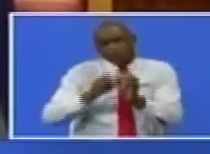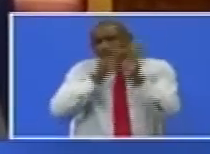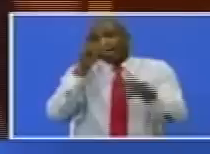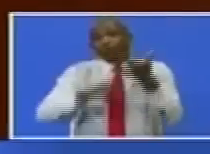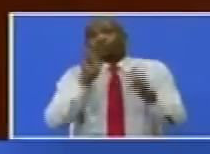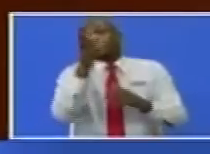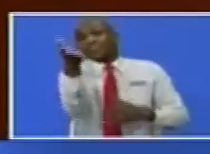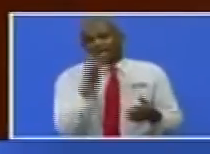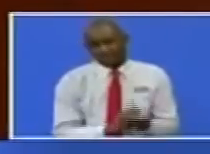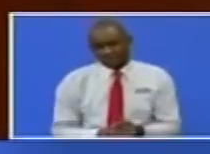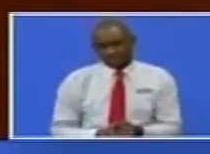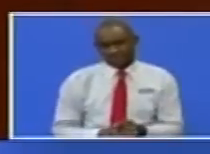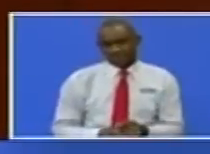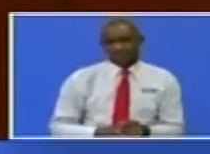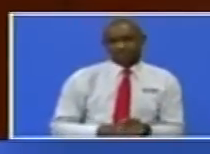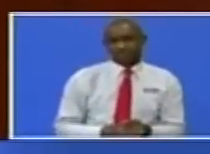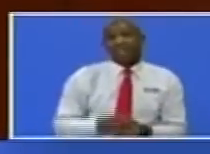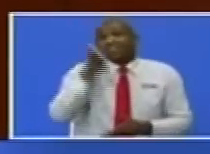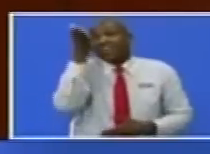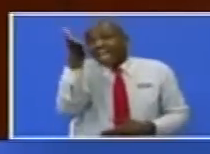see? No.